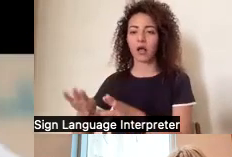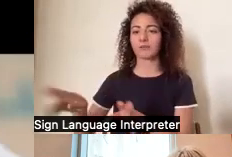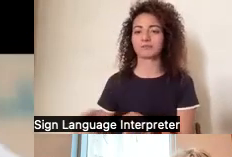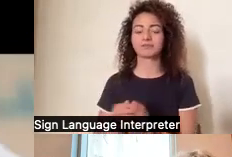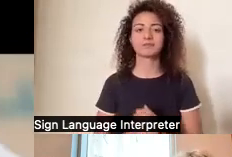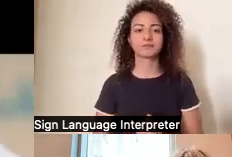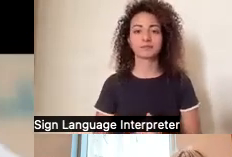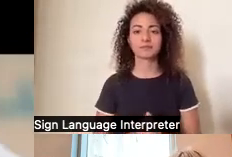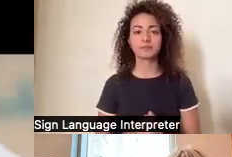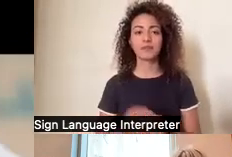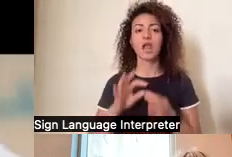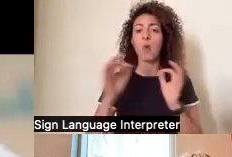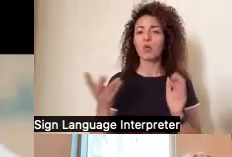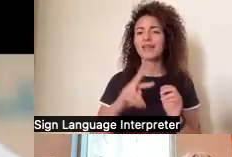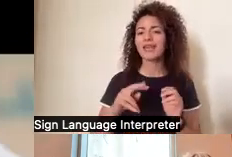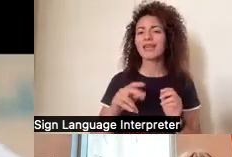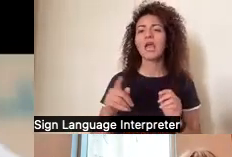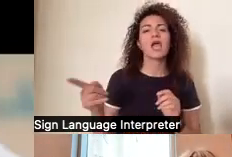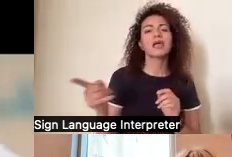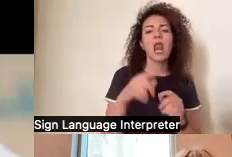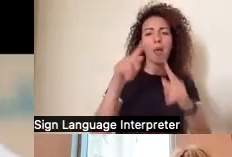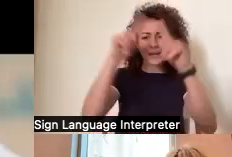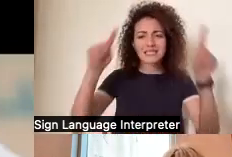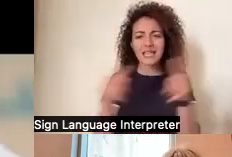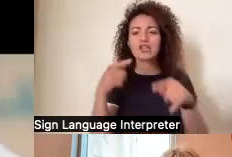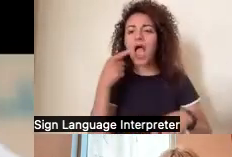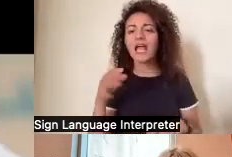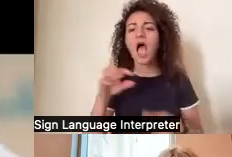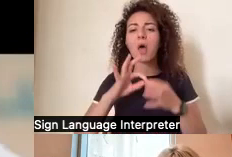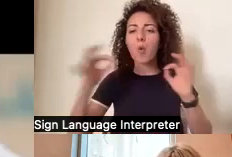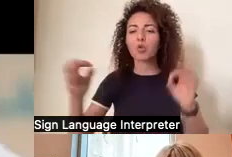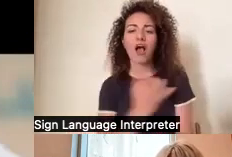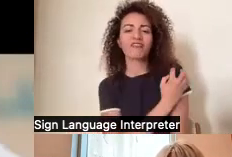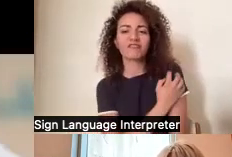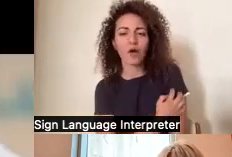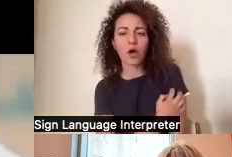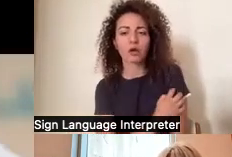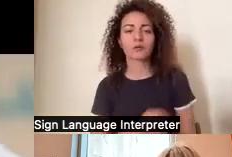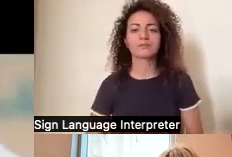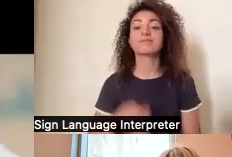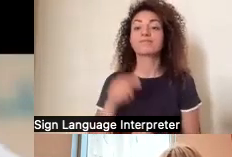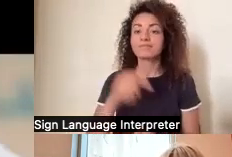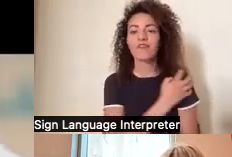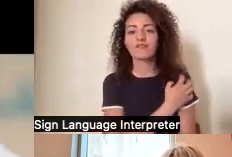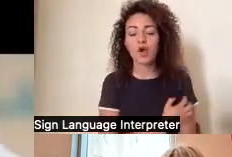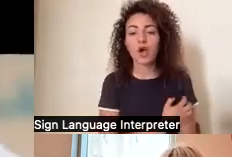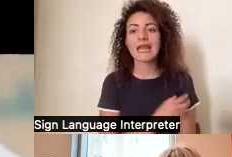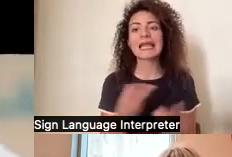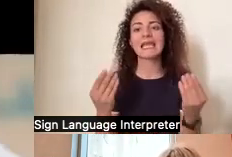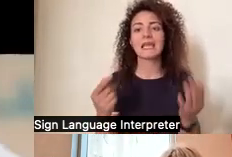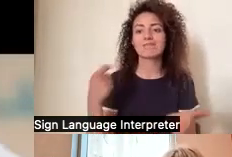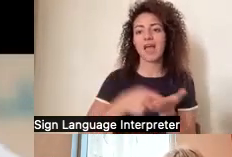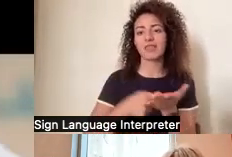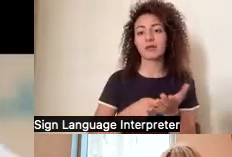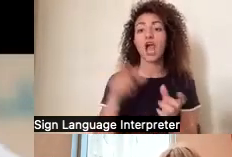circle of poverty, and all of the presentations so far have talked about this circle of poverty. So those who are